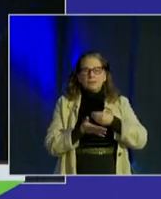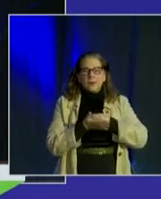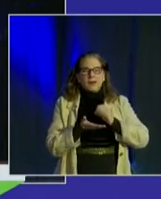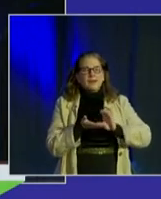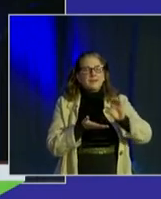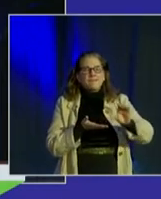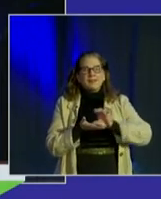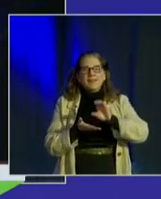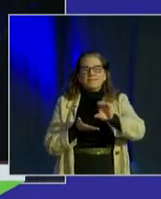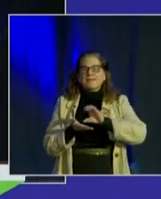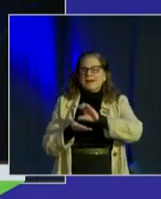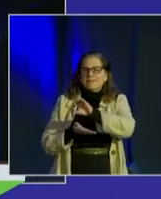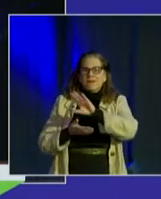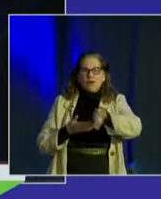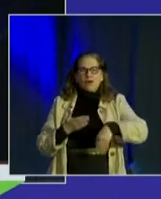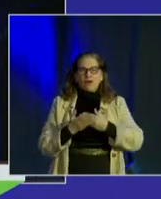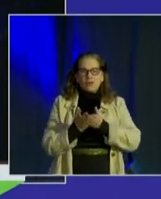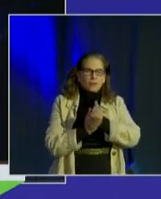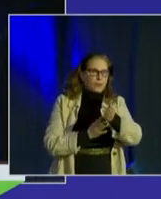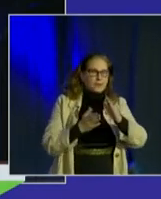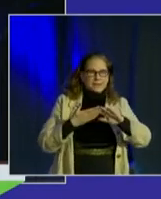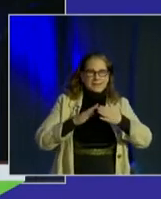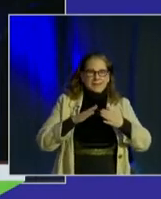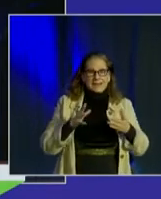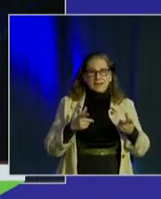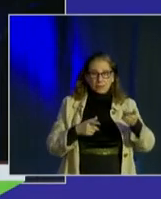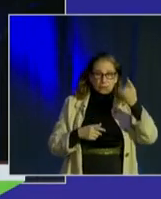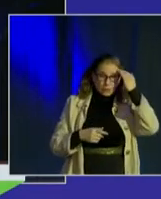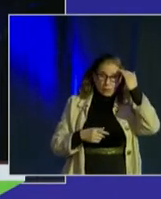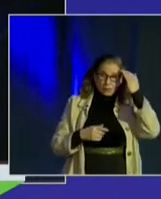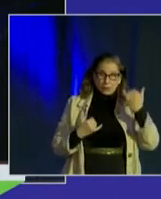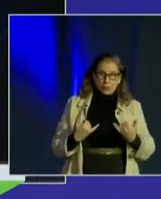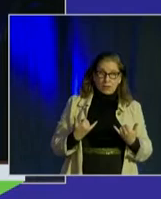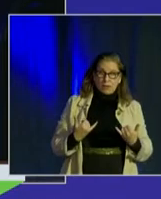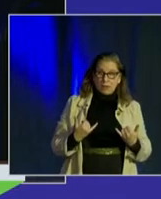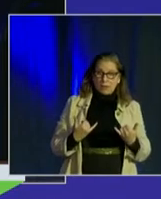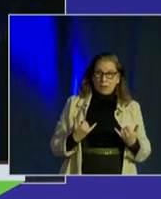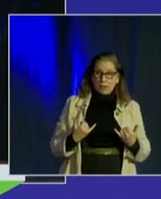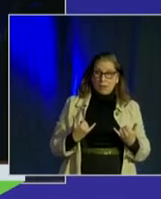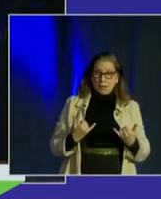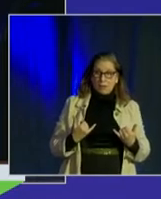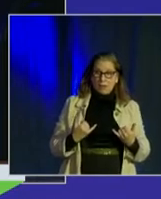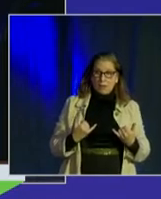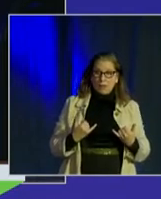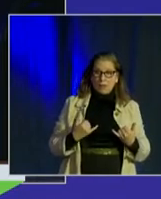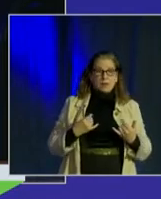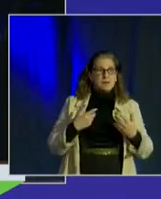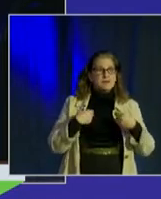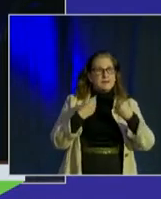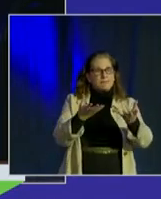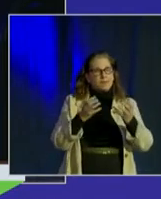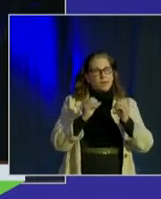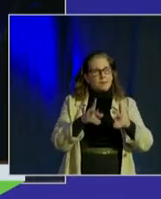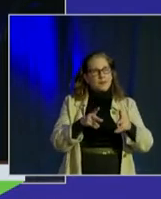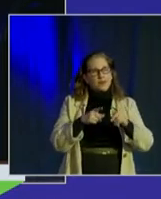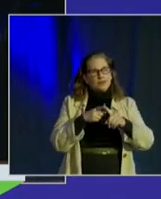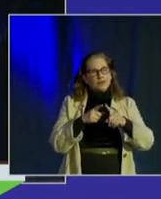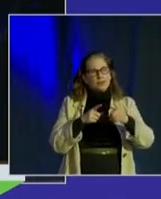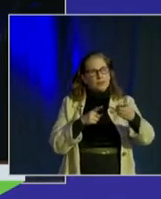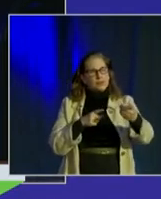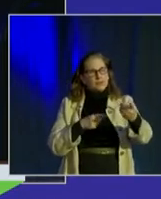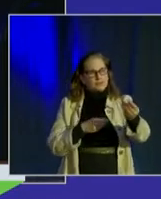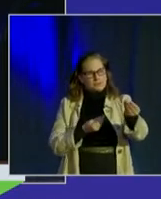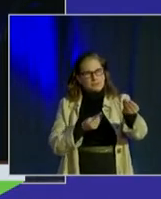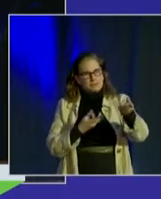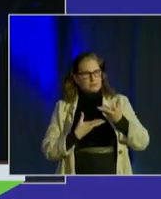you think about the timing of why we do these now and the windows that you have to advocate for what you think is important. Jenny will spend time